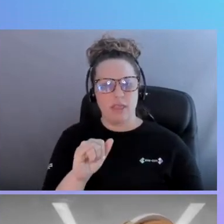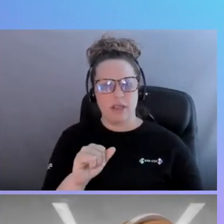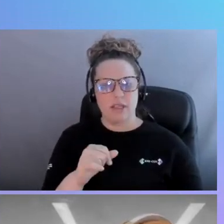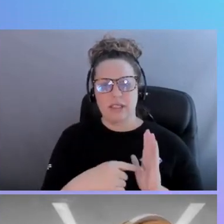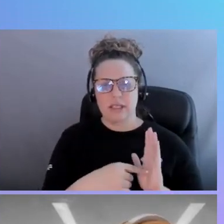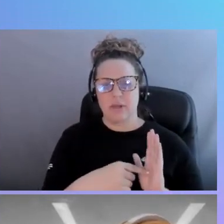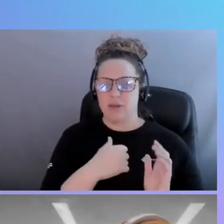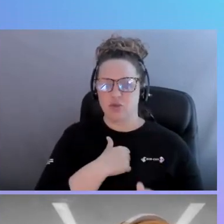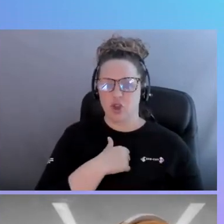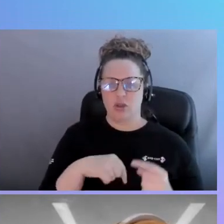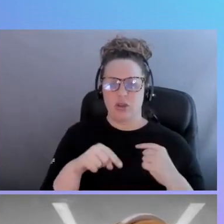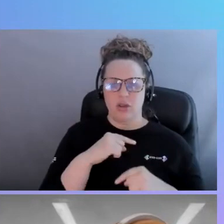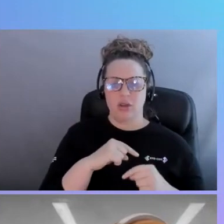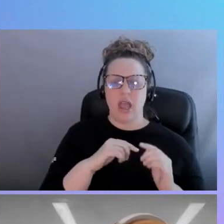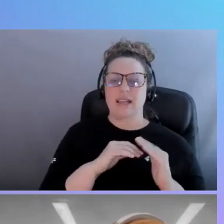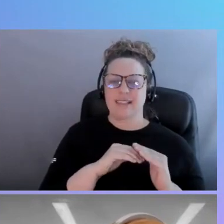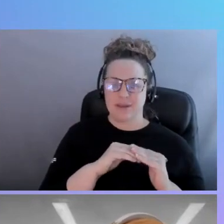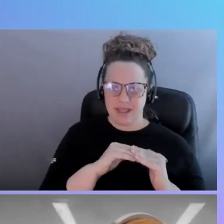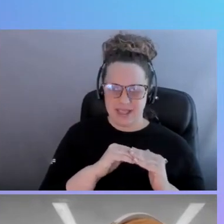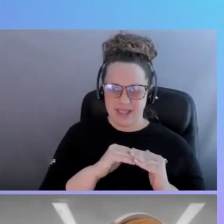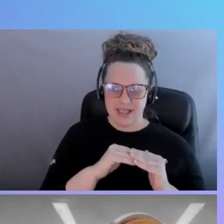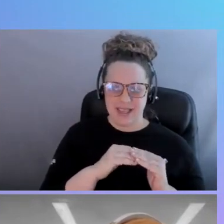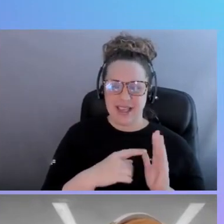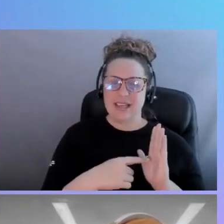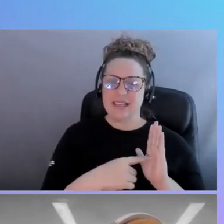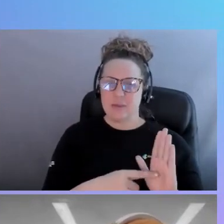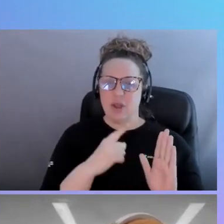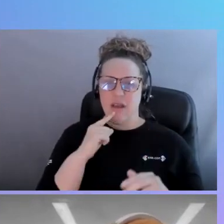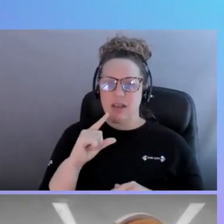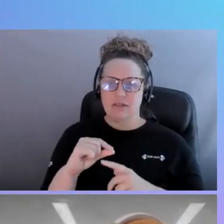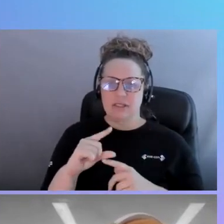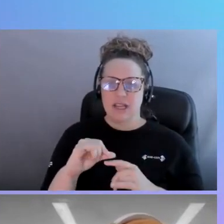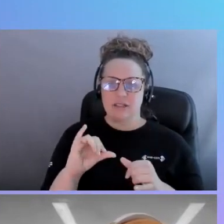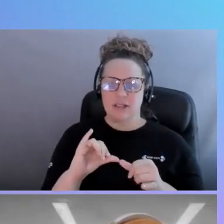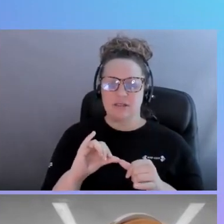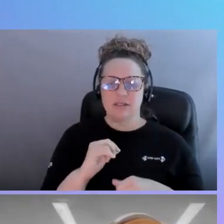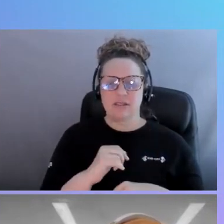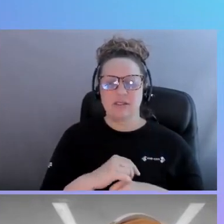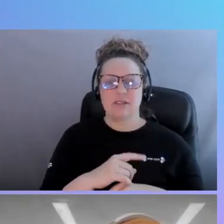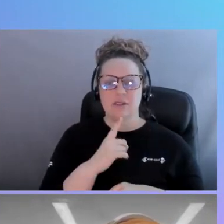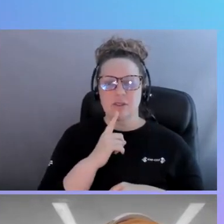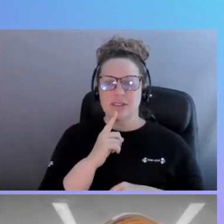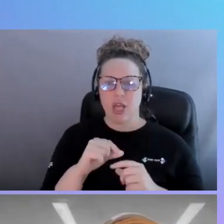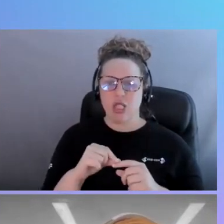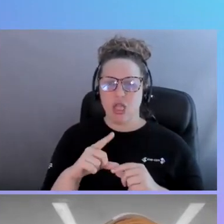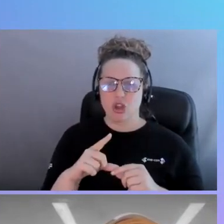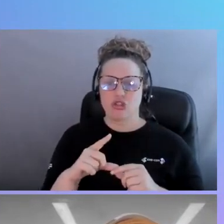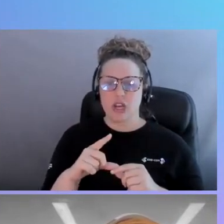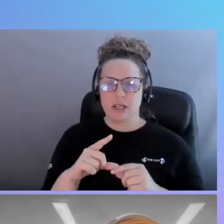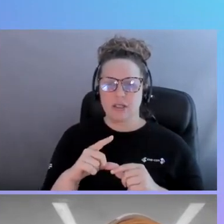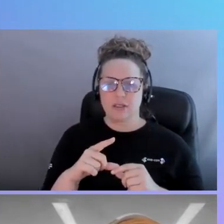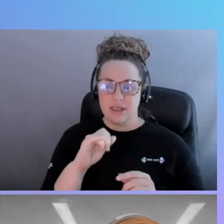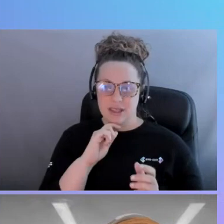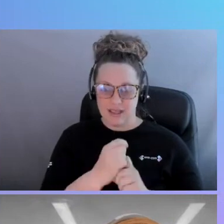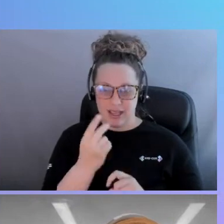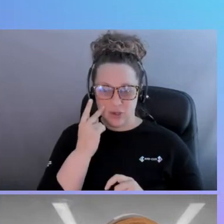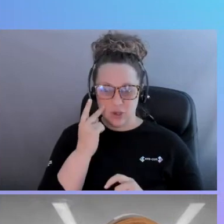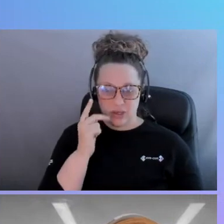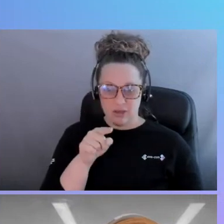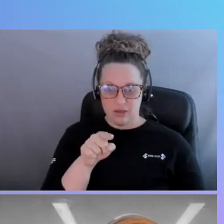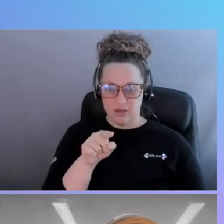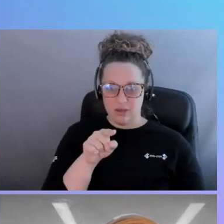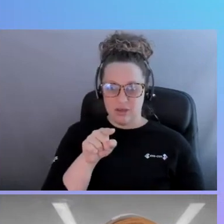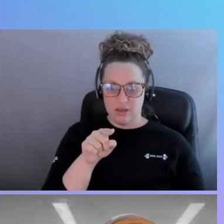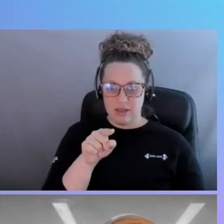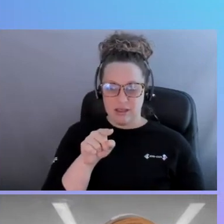sorry, accessibility, display and text size, and larger text. In this case, there's a